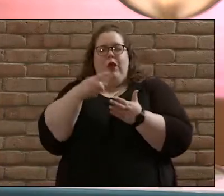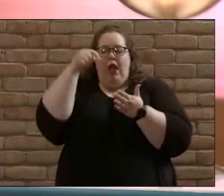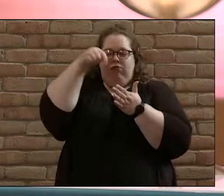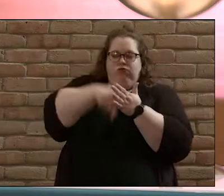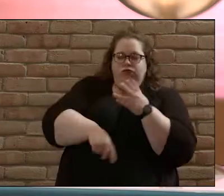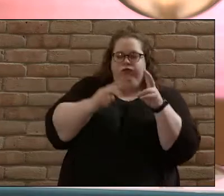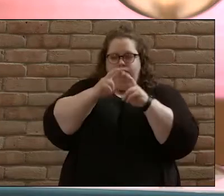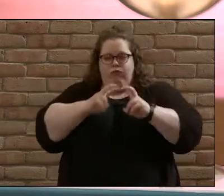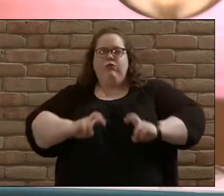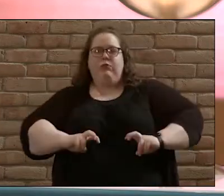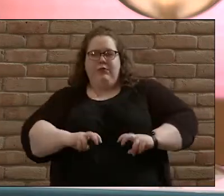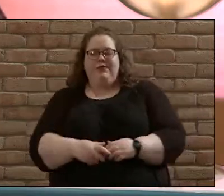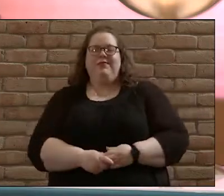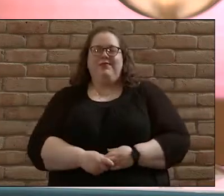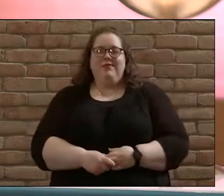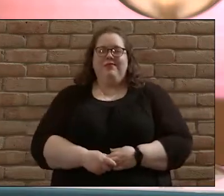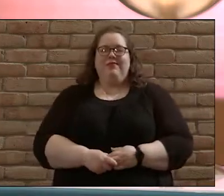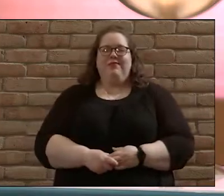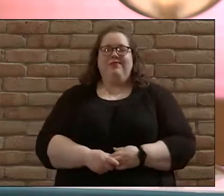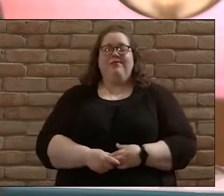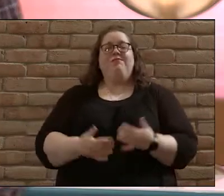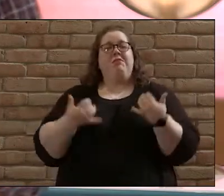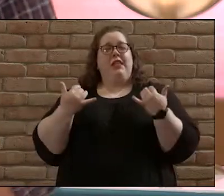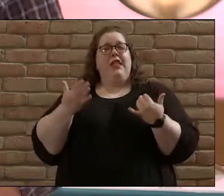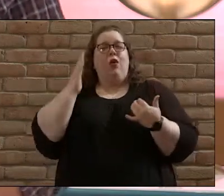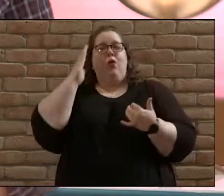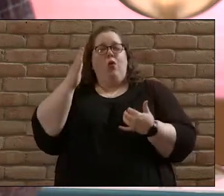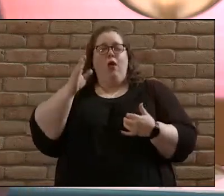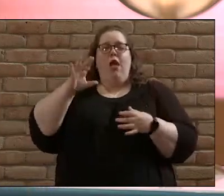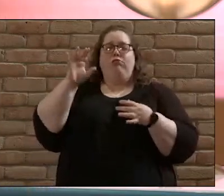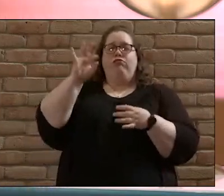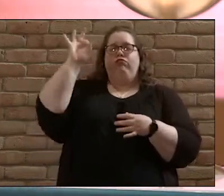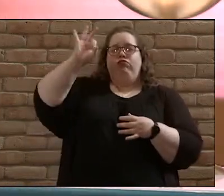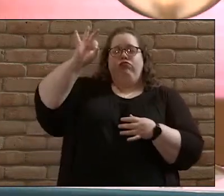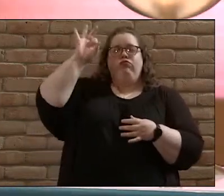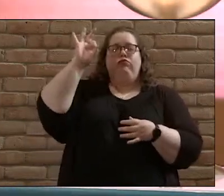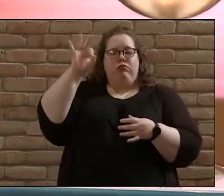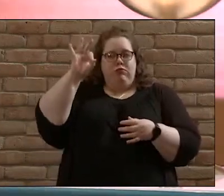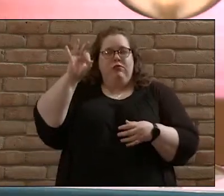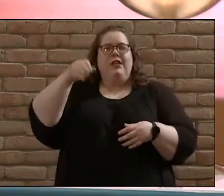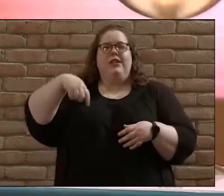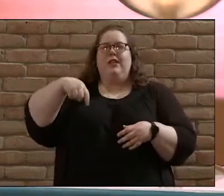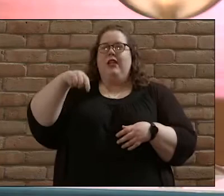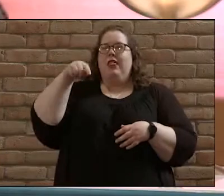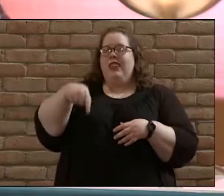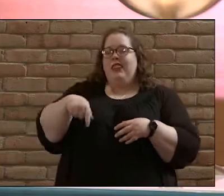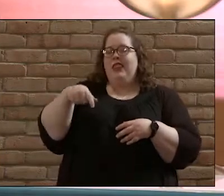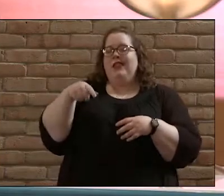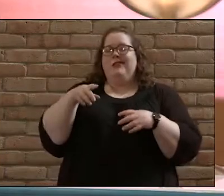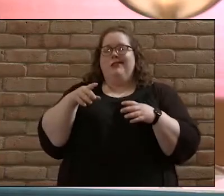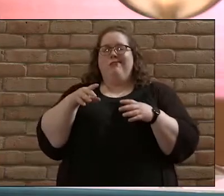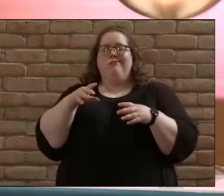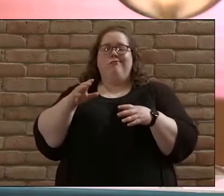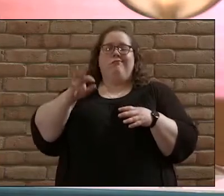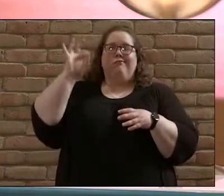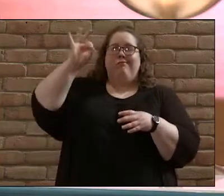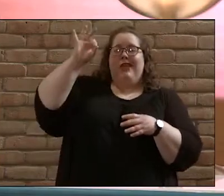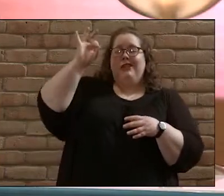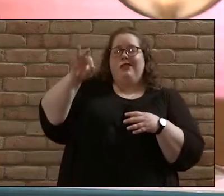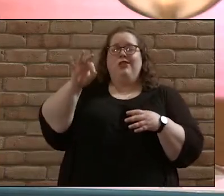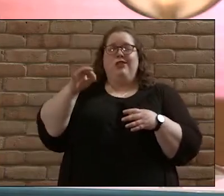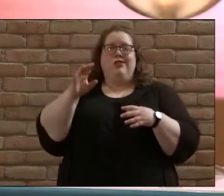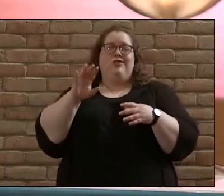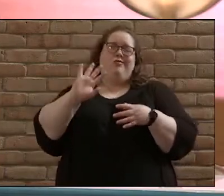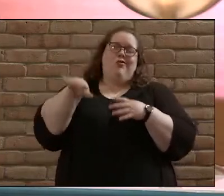this week as well. As we move into the message portion of our sermon, we are going to base this text as we finish up